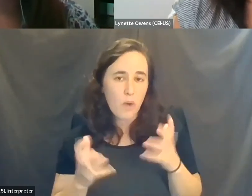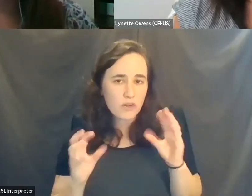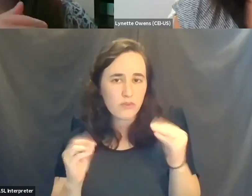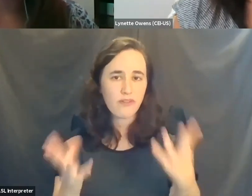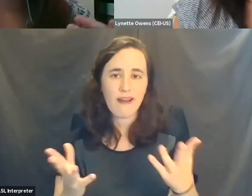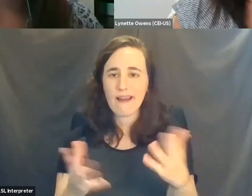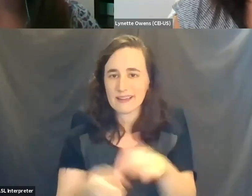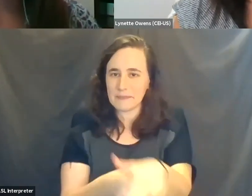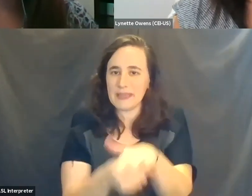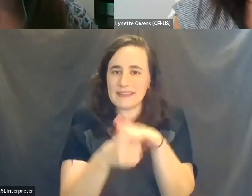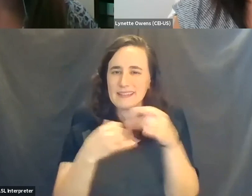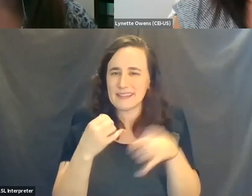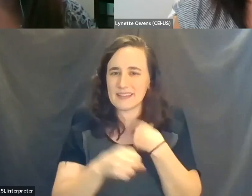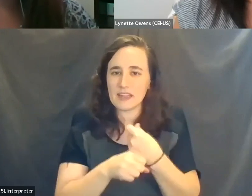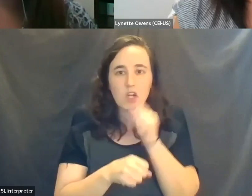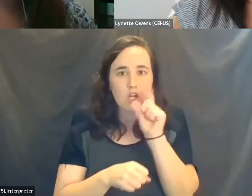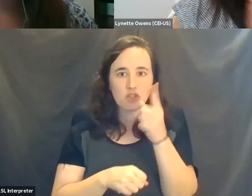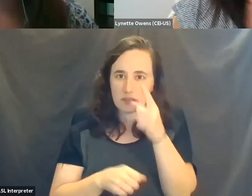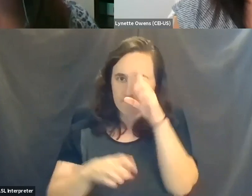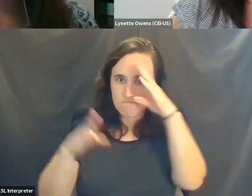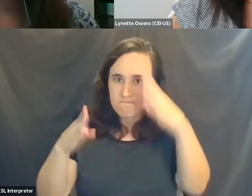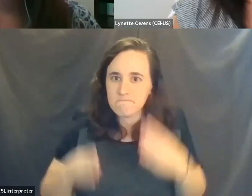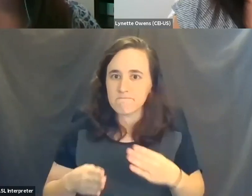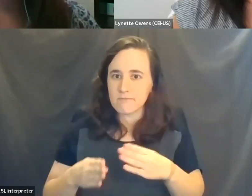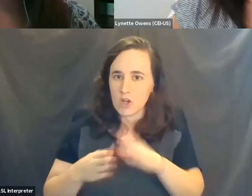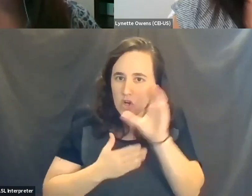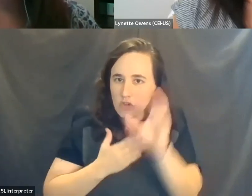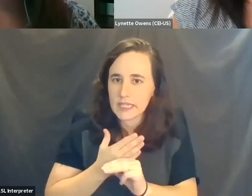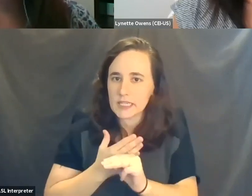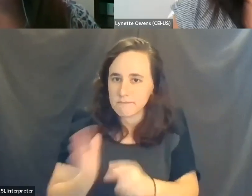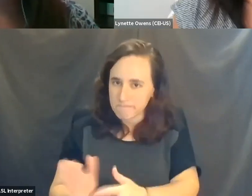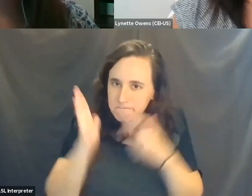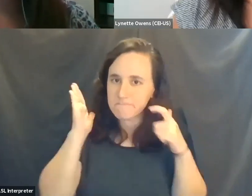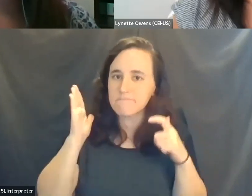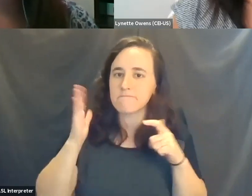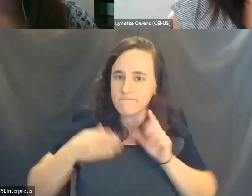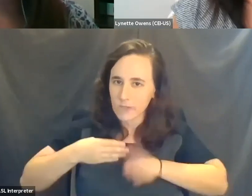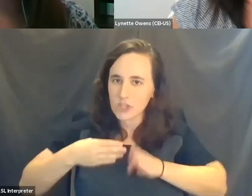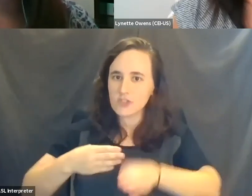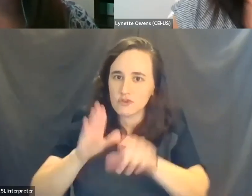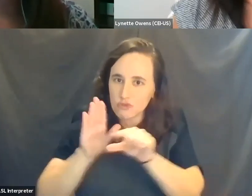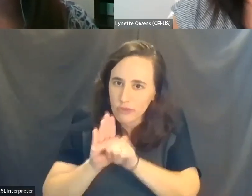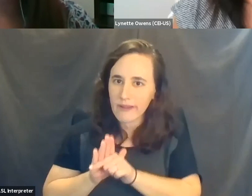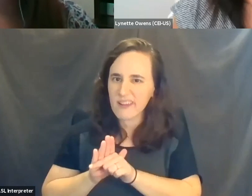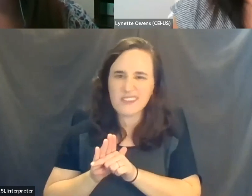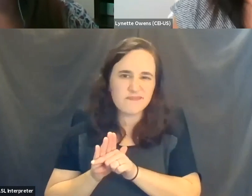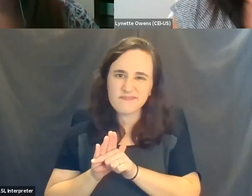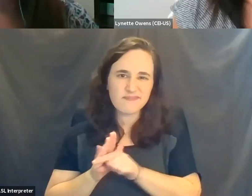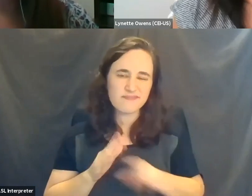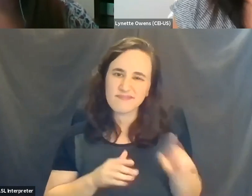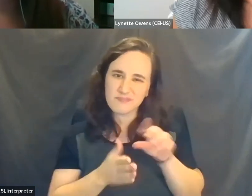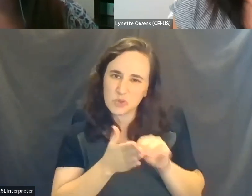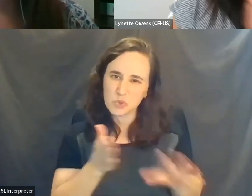this year and like advancing standards and all of that. I think really what kids are wanting and what they need is just